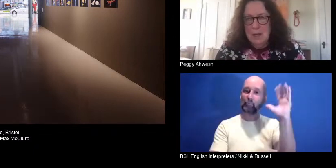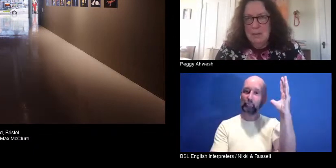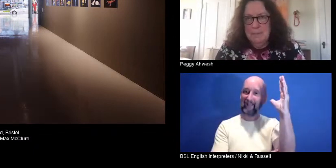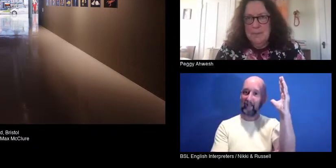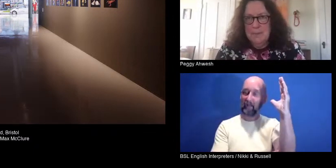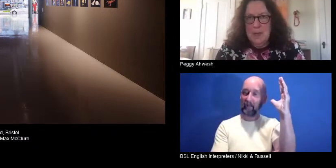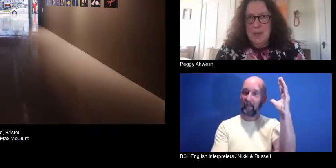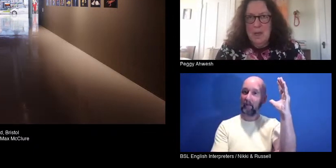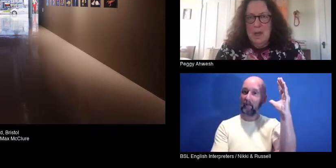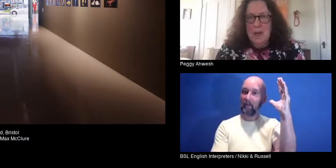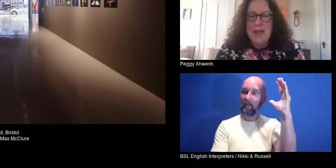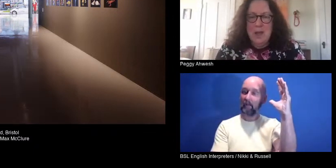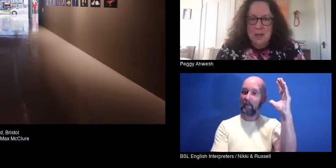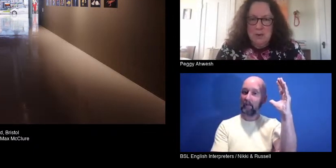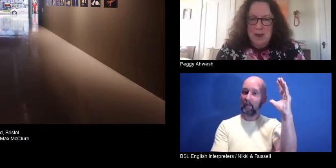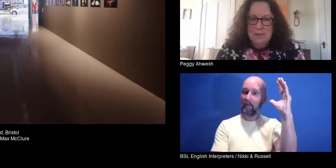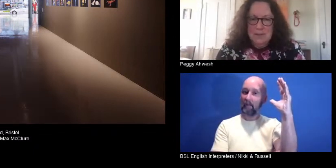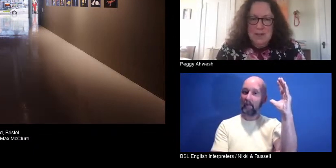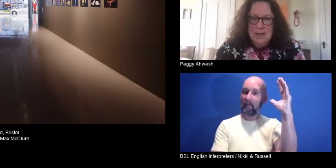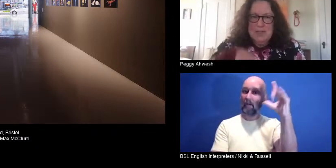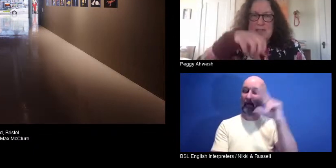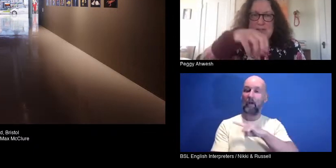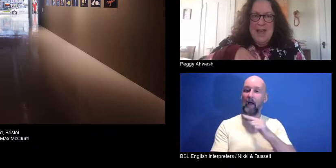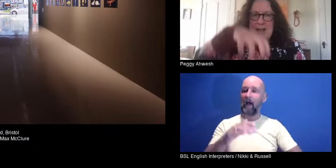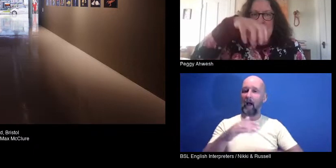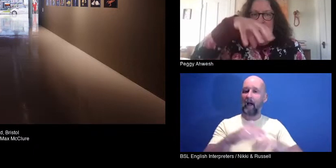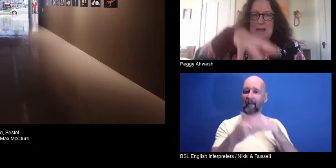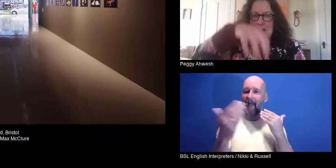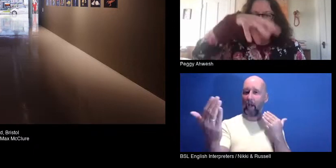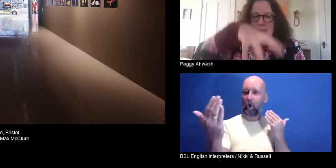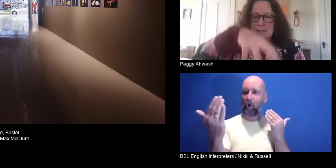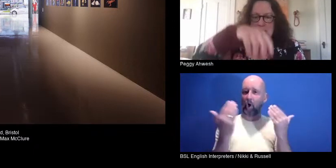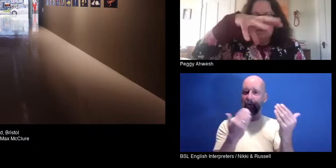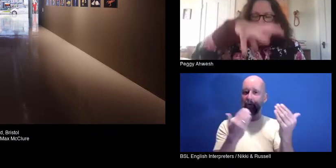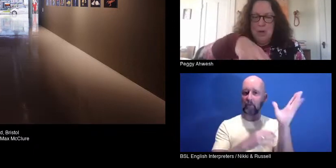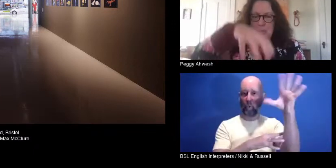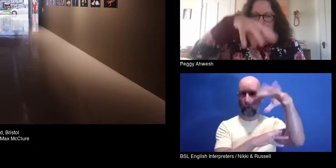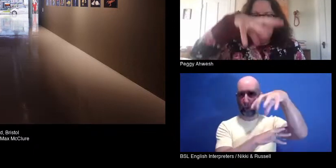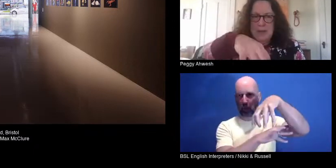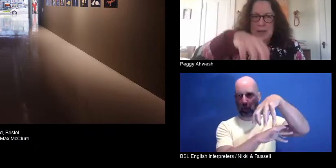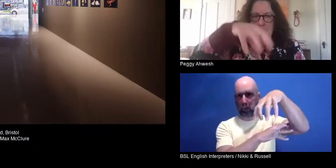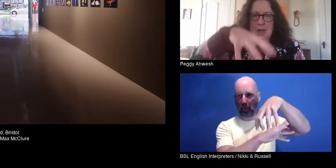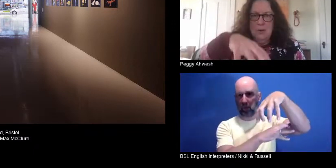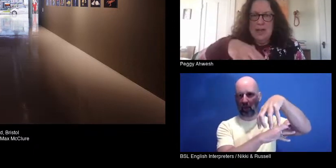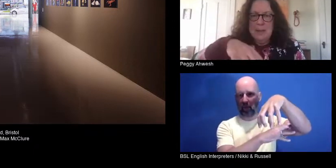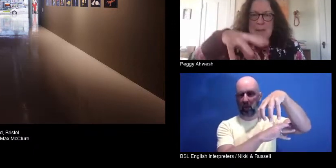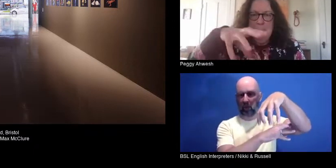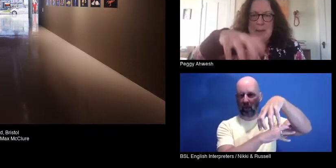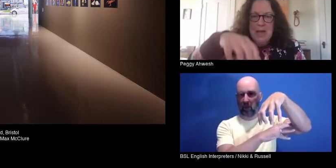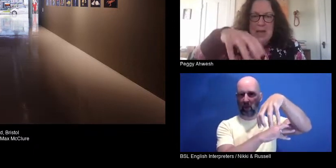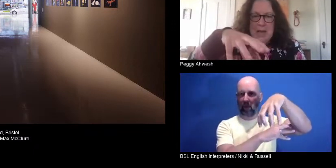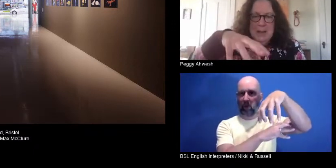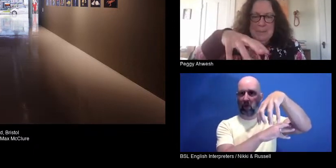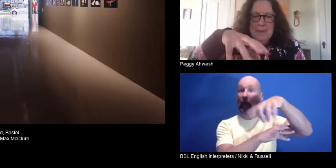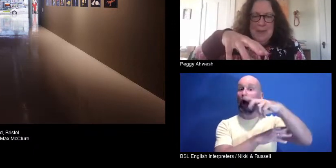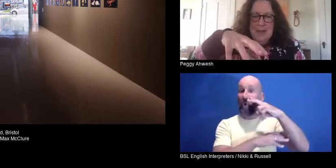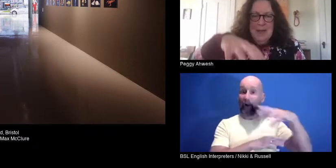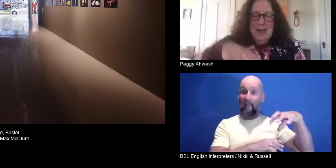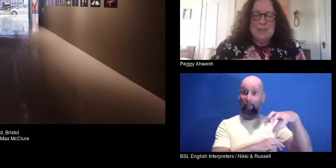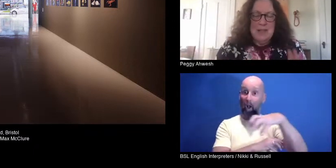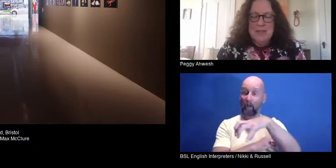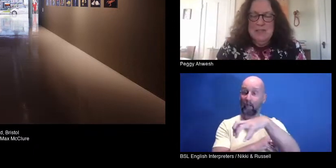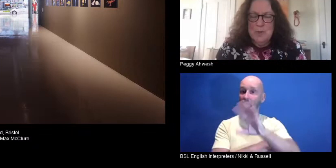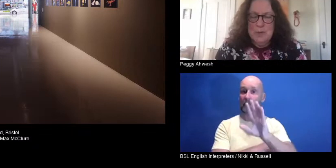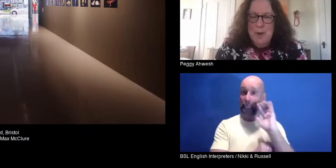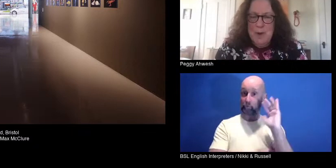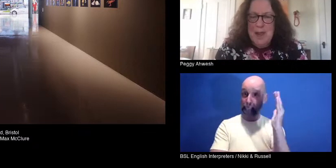like a high contrast. And it was a dangling like this palm tree thing. It looked like a big bug. And